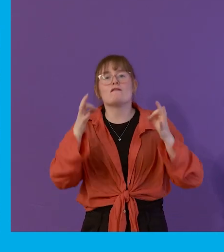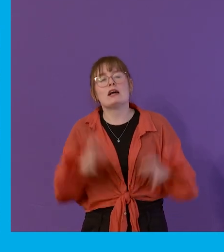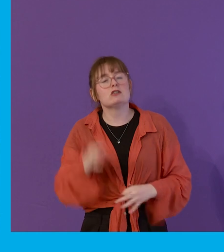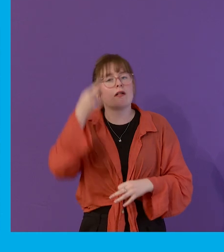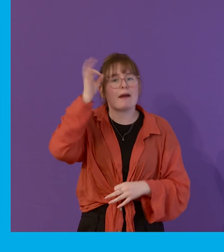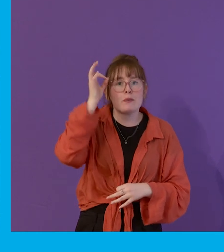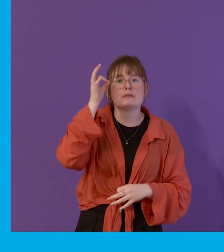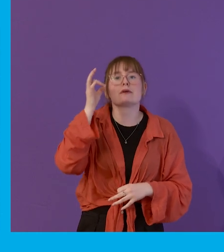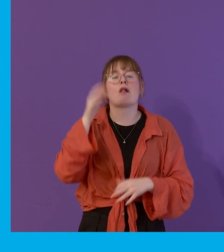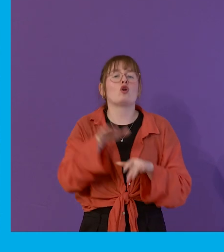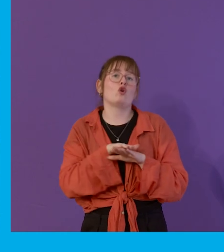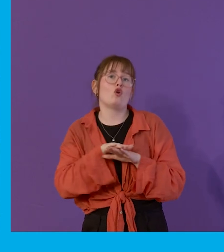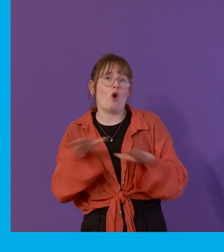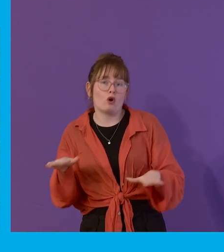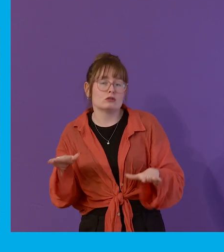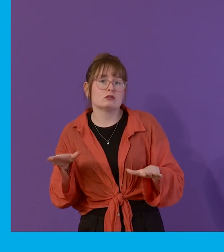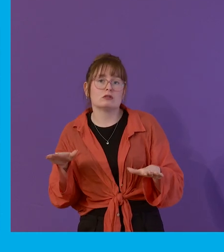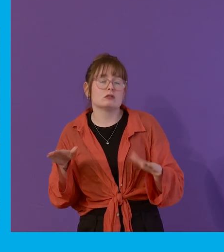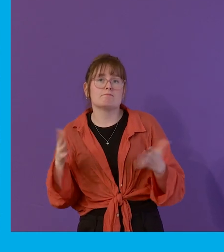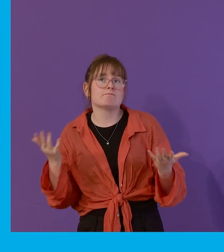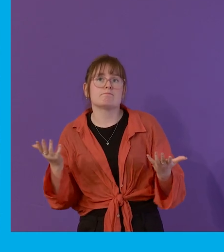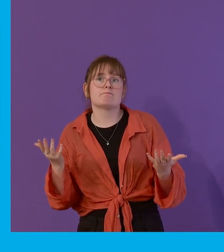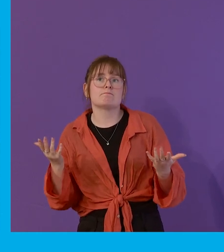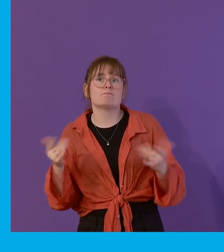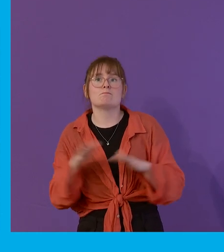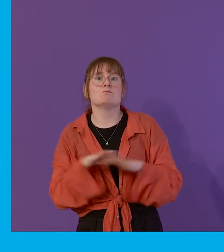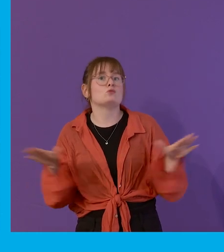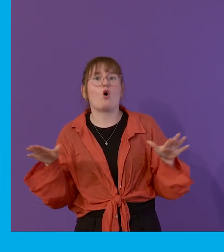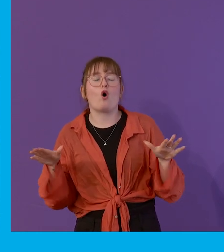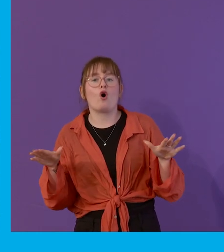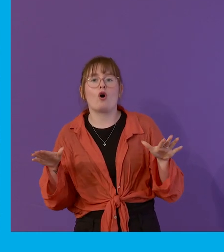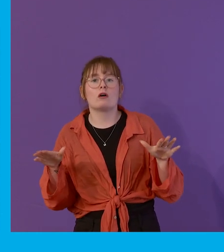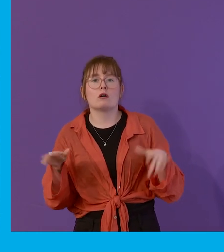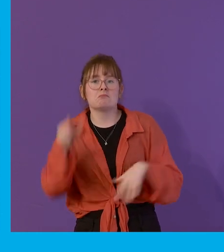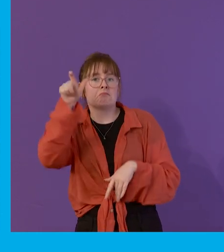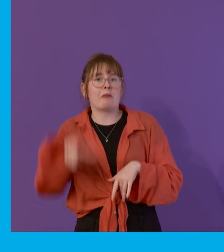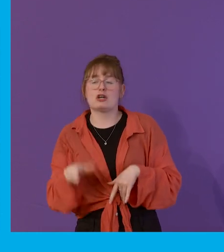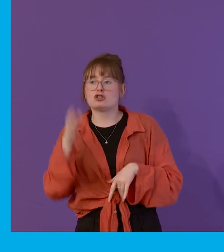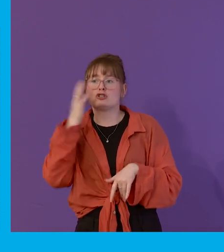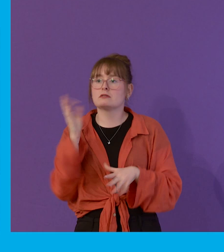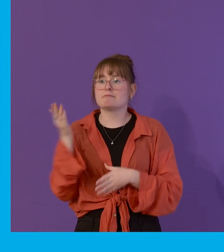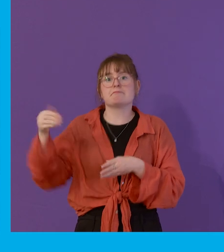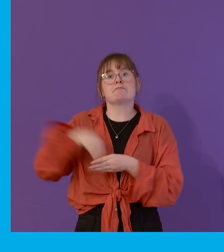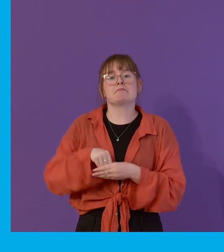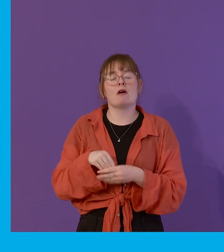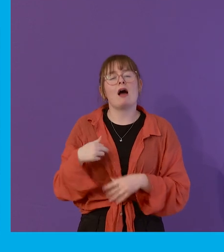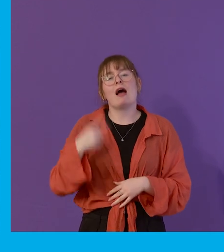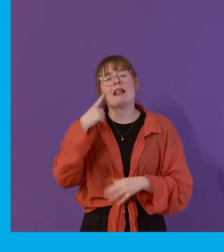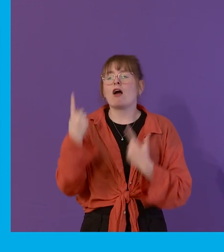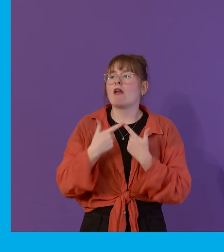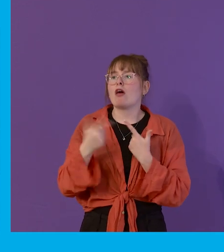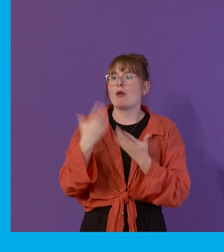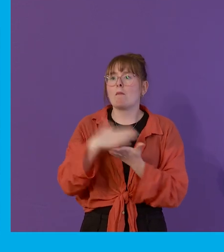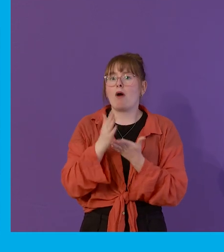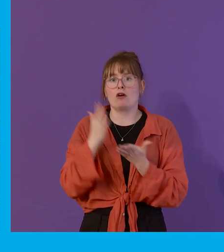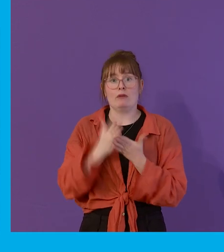council rather than that. The elected members being able to cut through. But I think another piece that